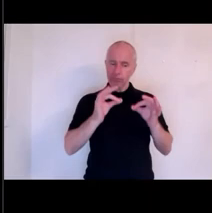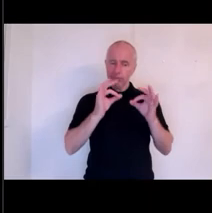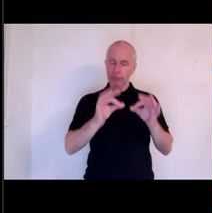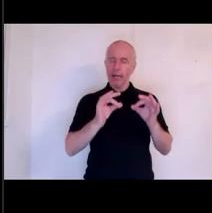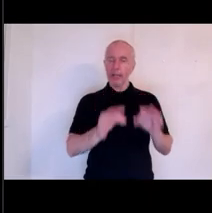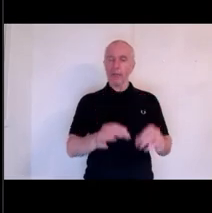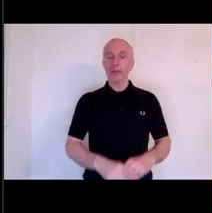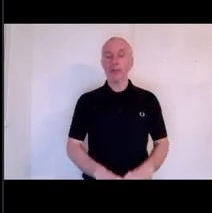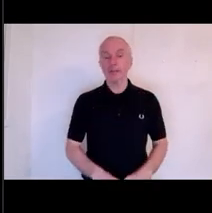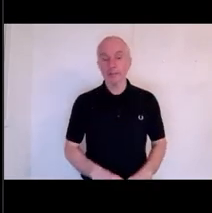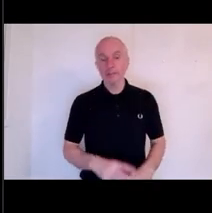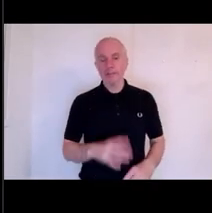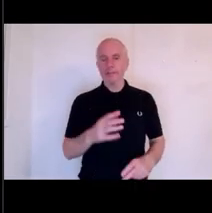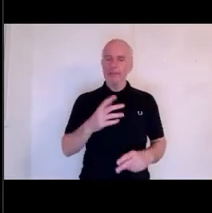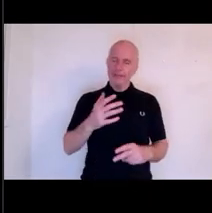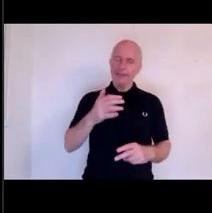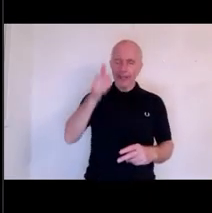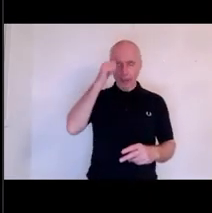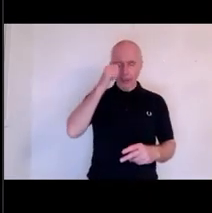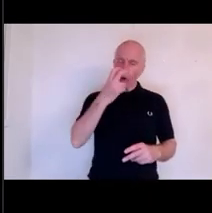It may be old, but it's dependable.